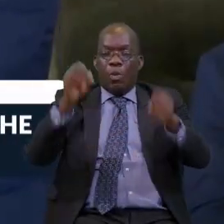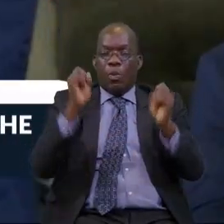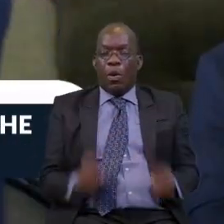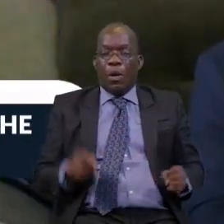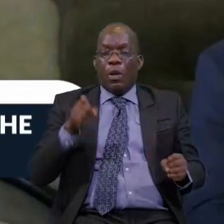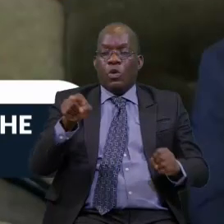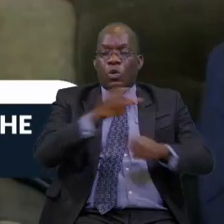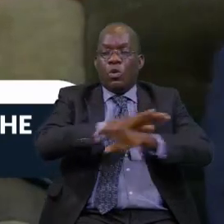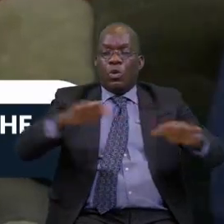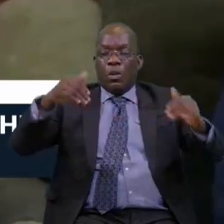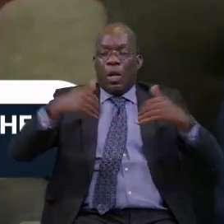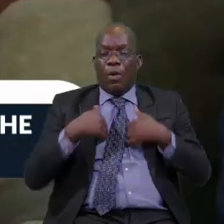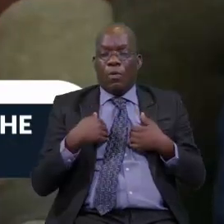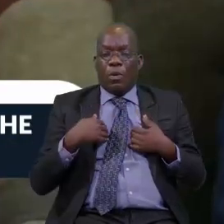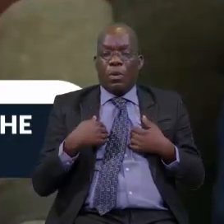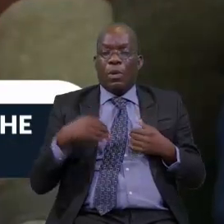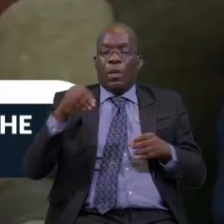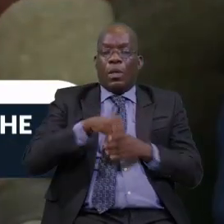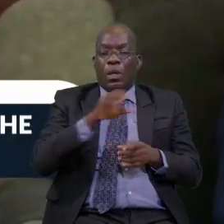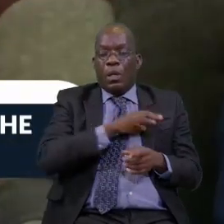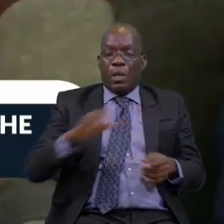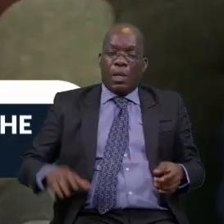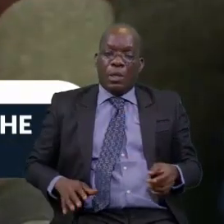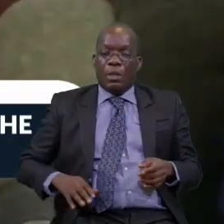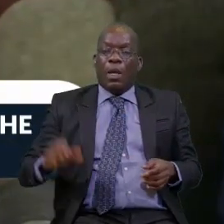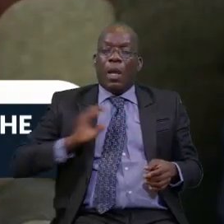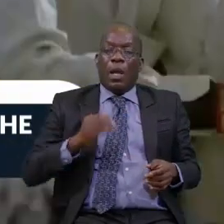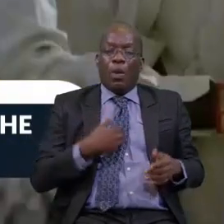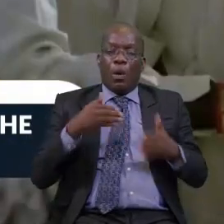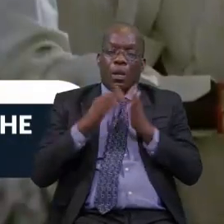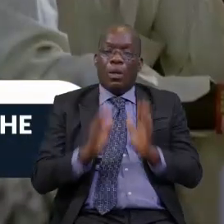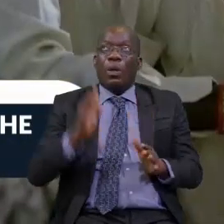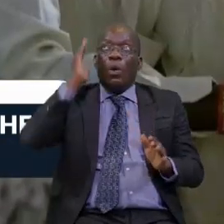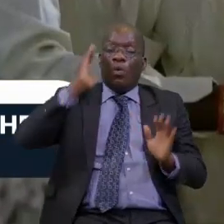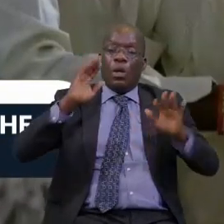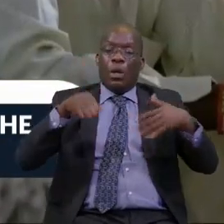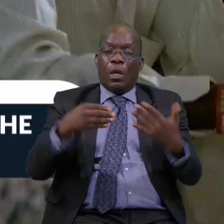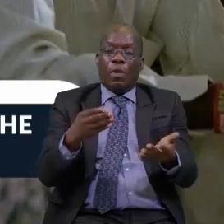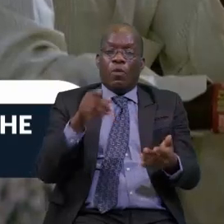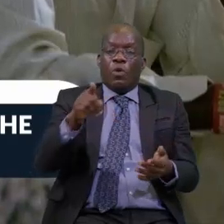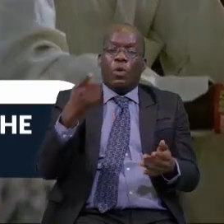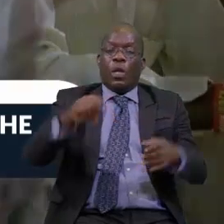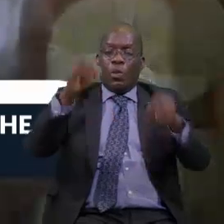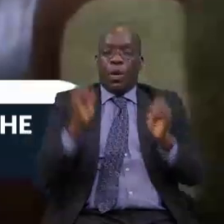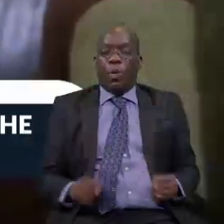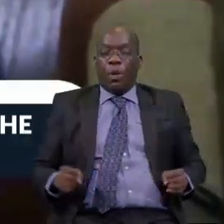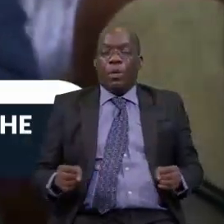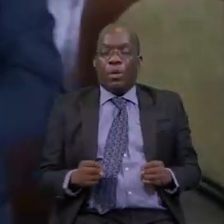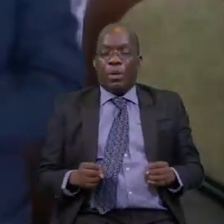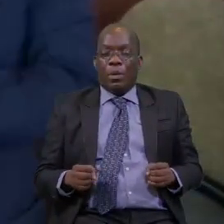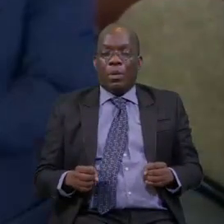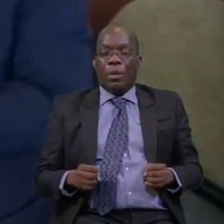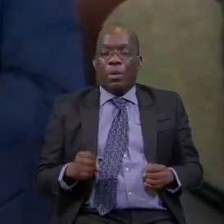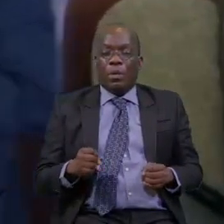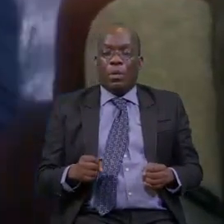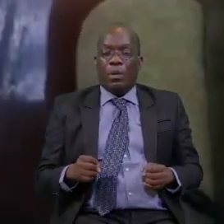have in Christ, the leader, will give you the power. Amen. Look at chapter